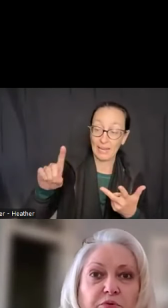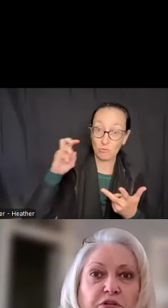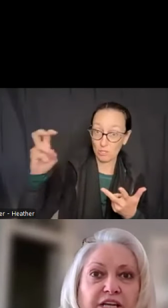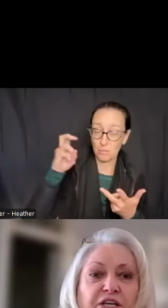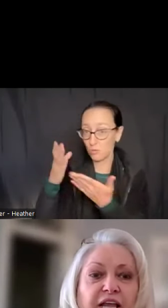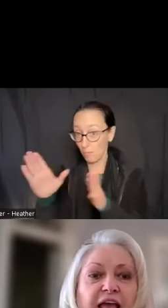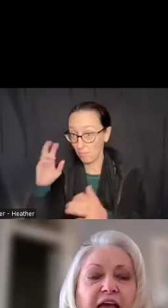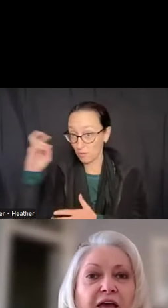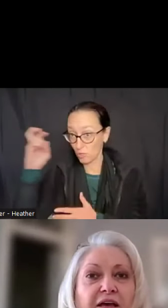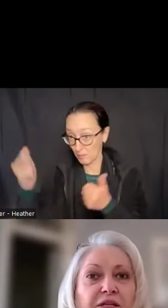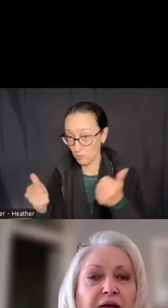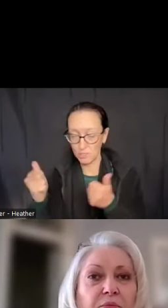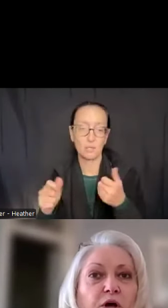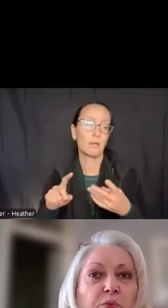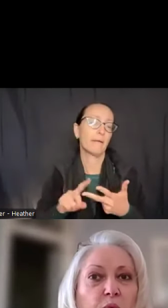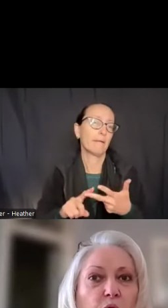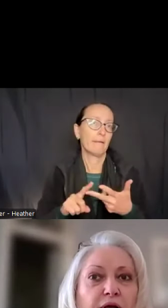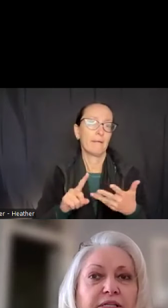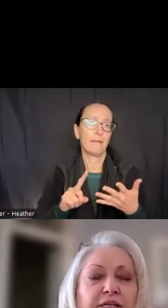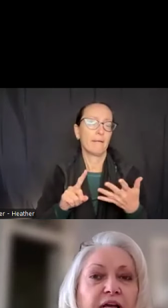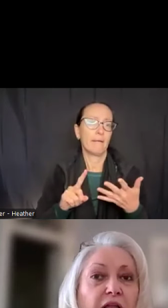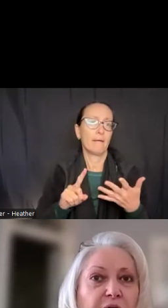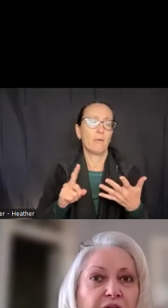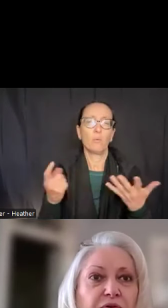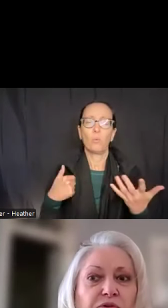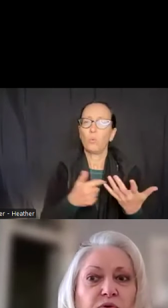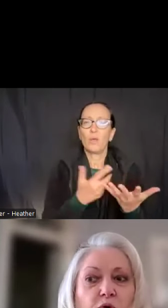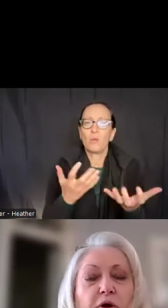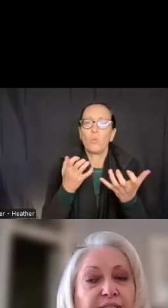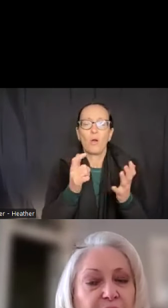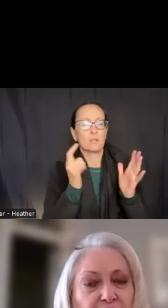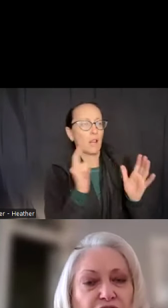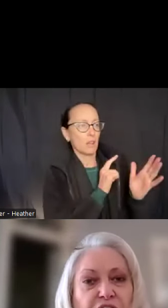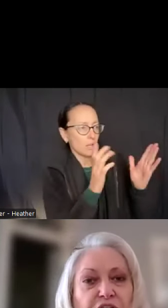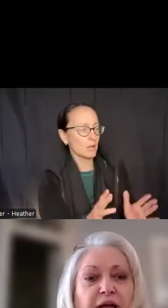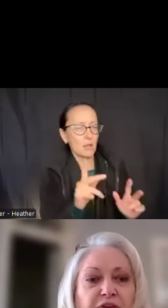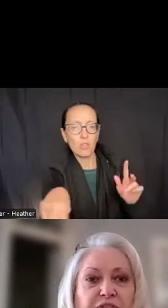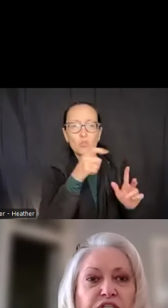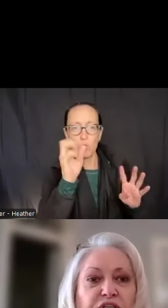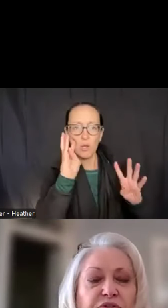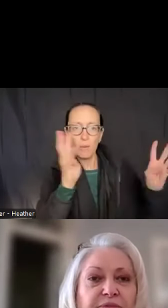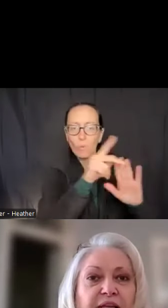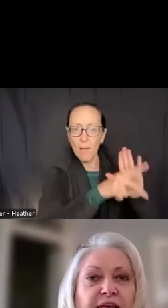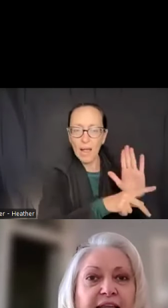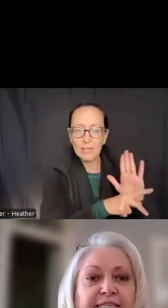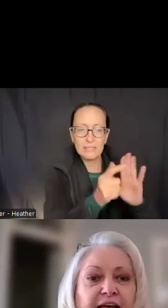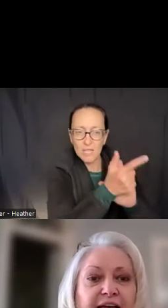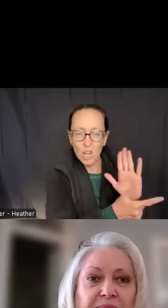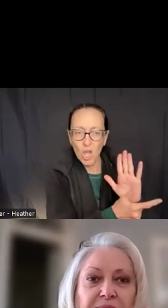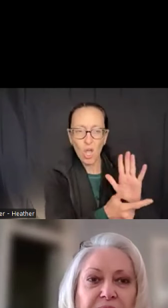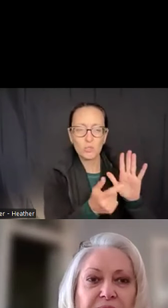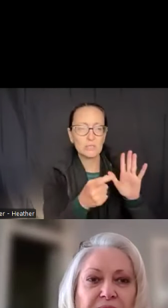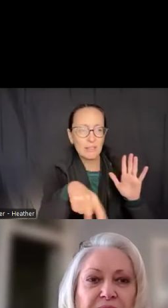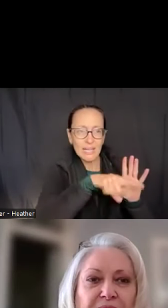public transportation? And what do we want lawmakers or policymakers to know about those issues? Next